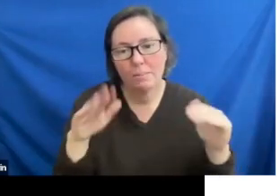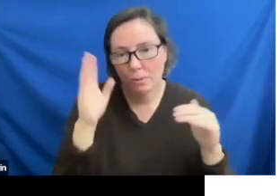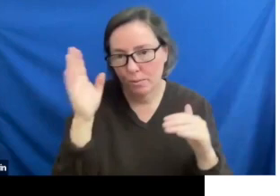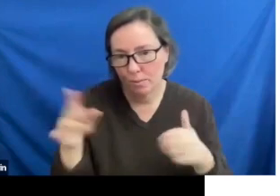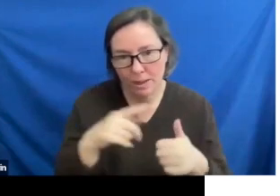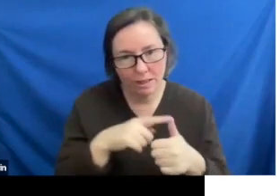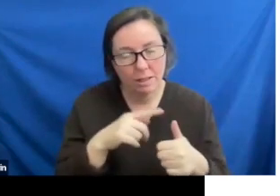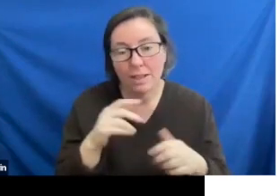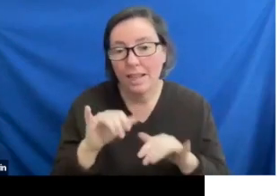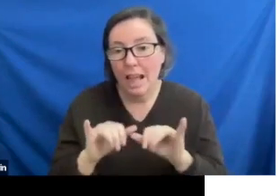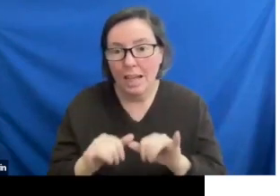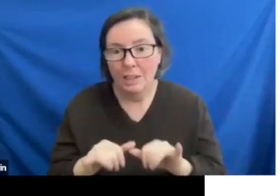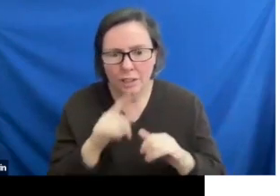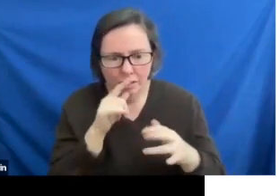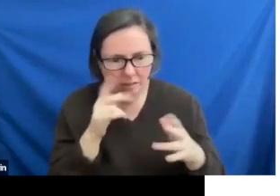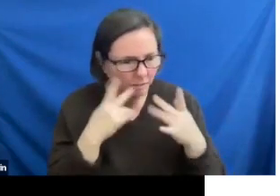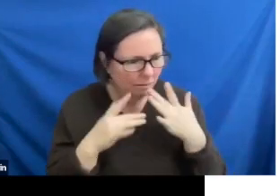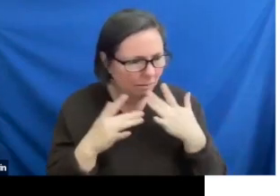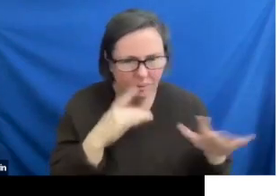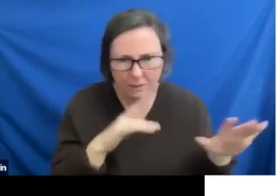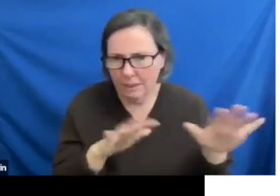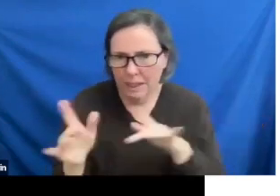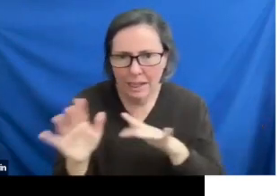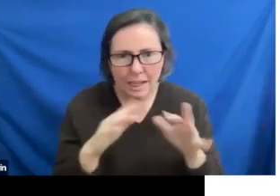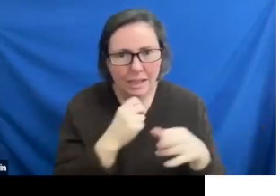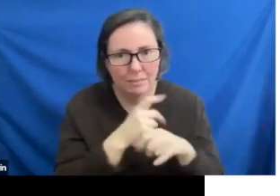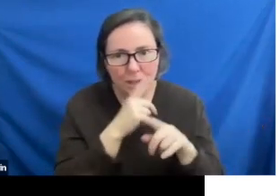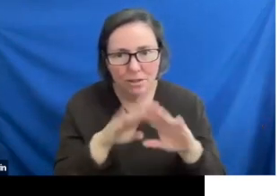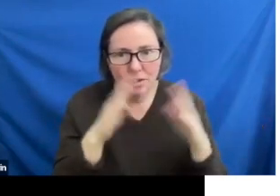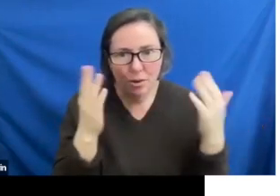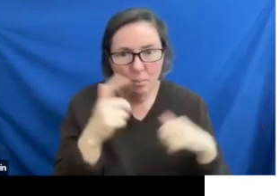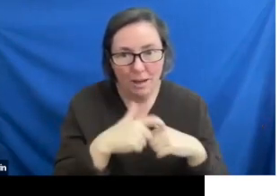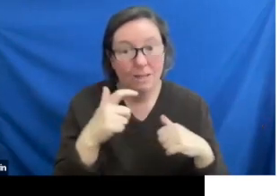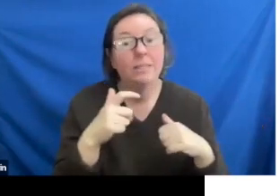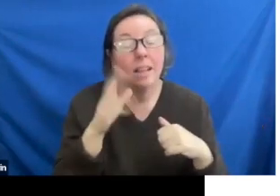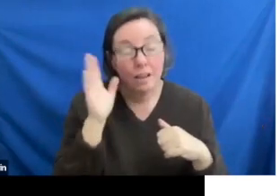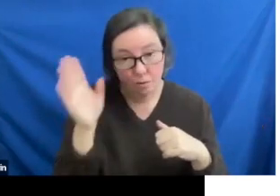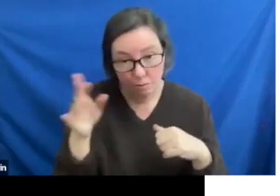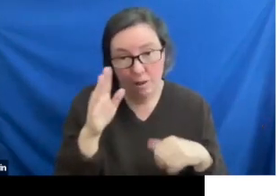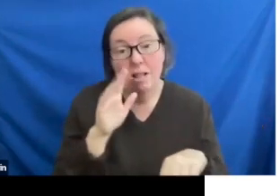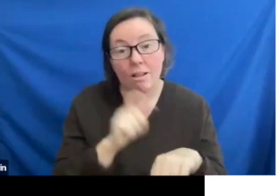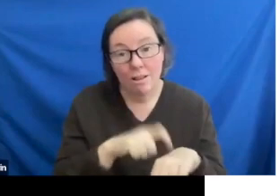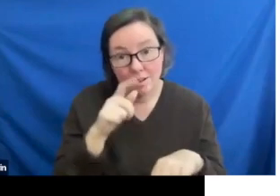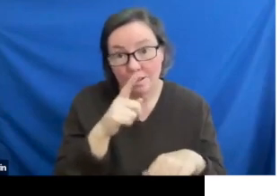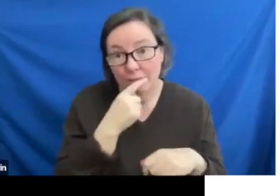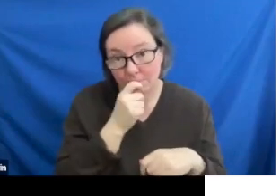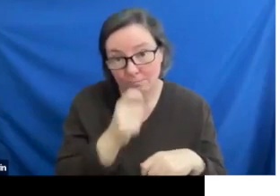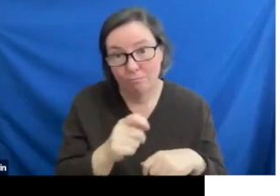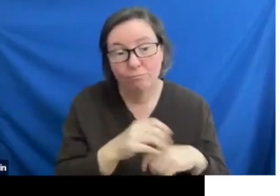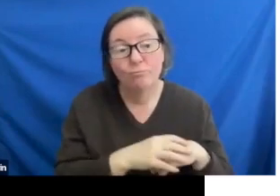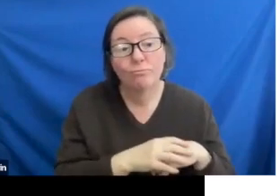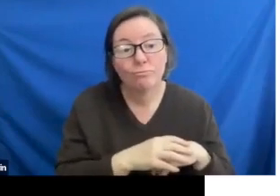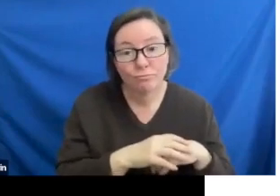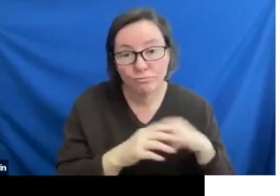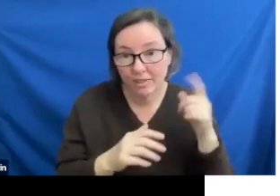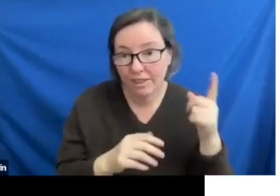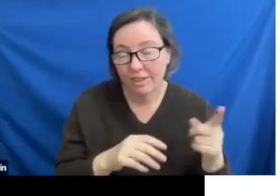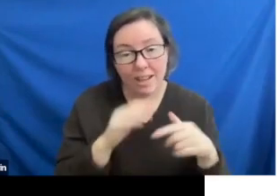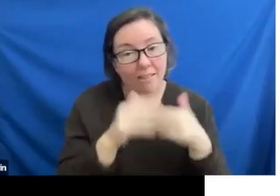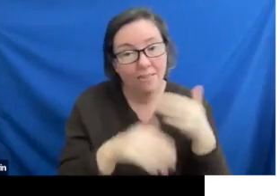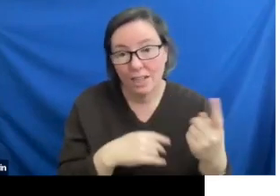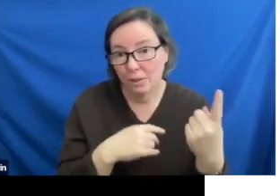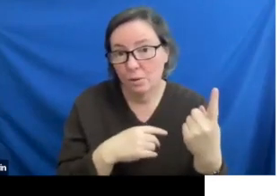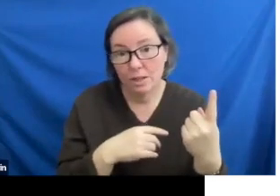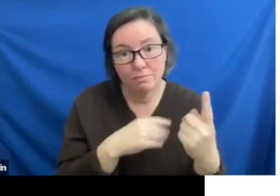are scrambling to make sure that the pool will open on schedule. That is primarily the phase 1